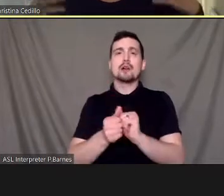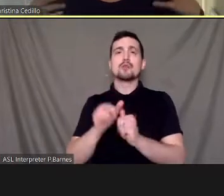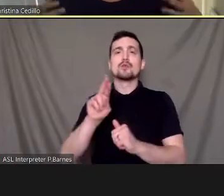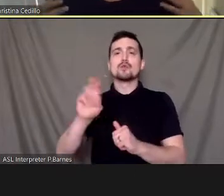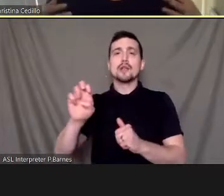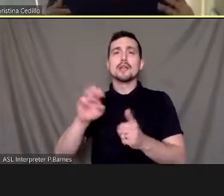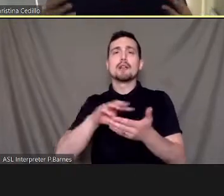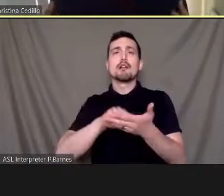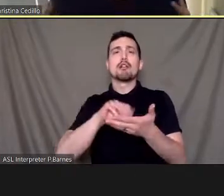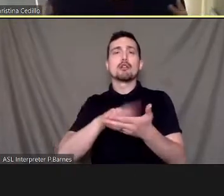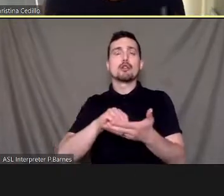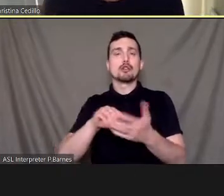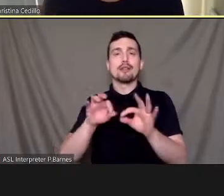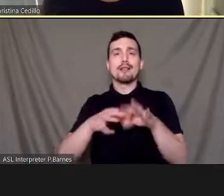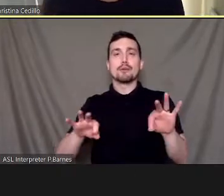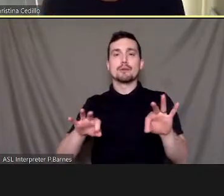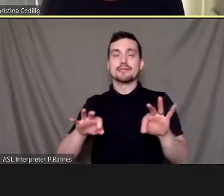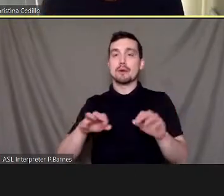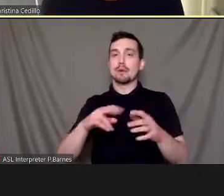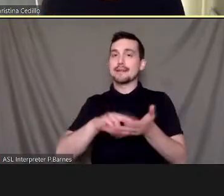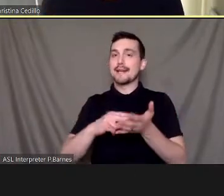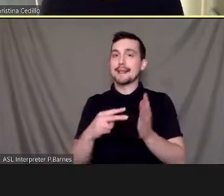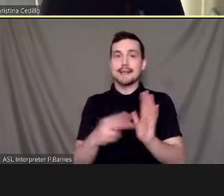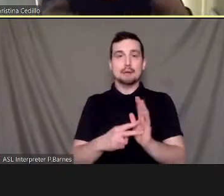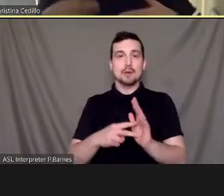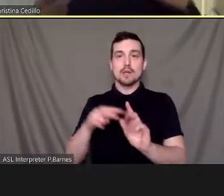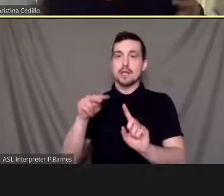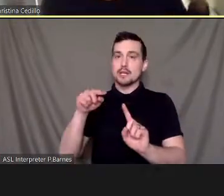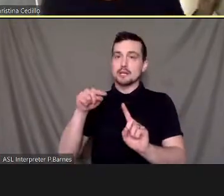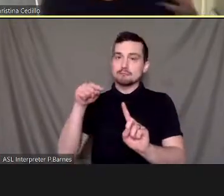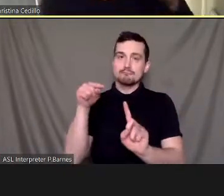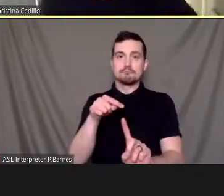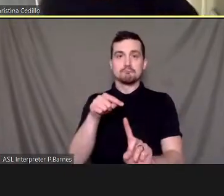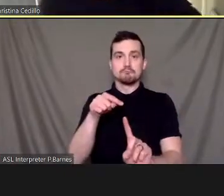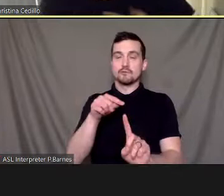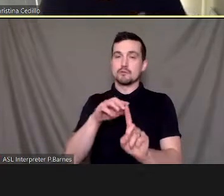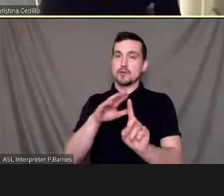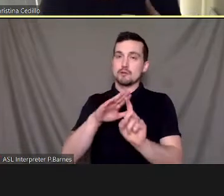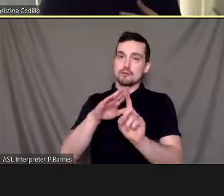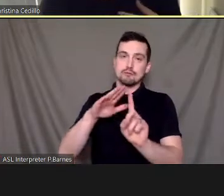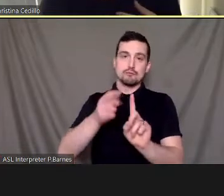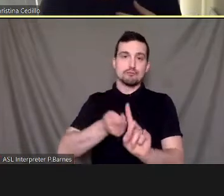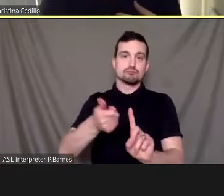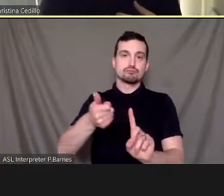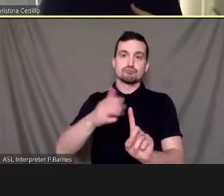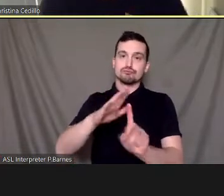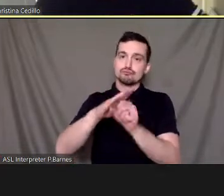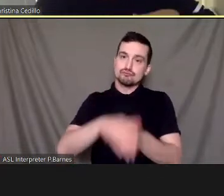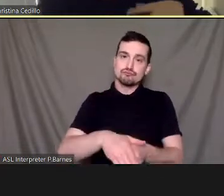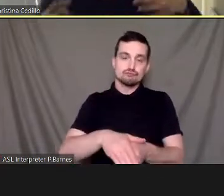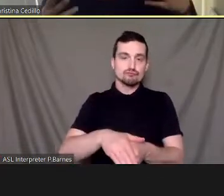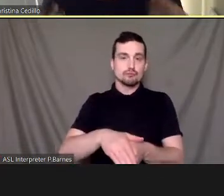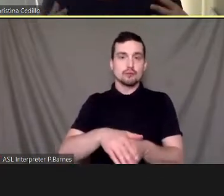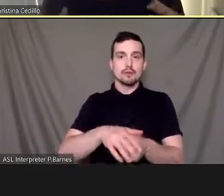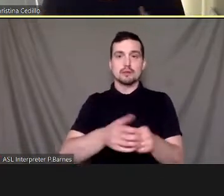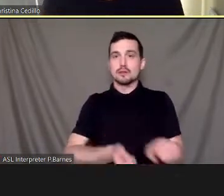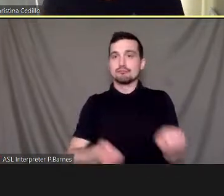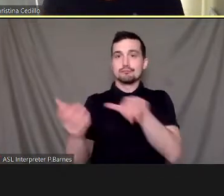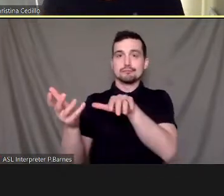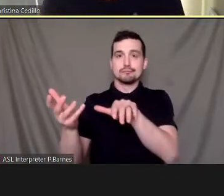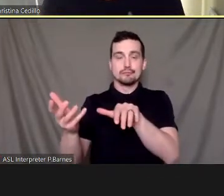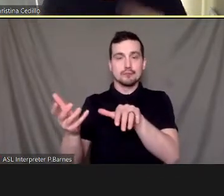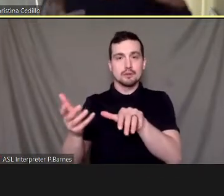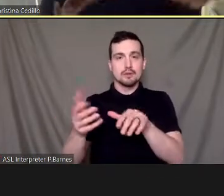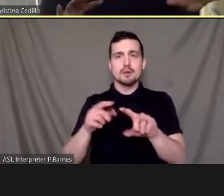were deliberately targeted for being stamped out. And what's great about